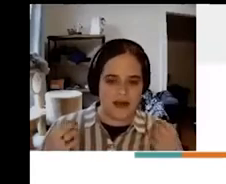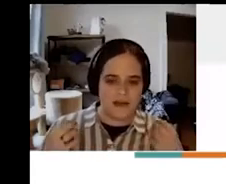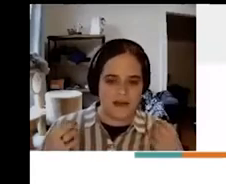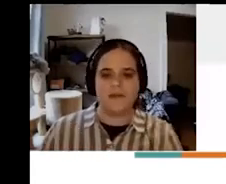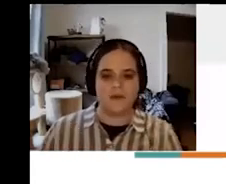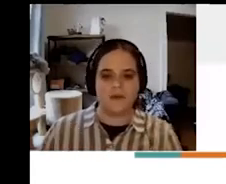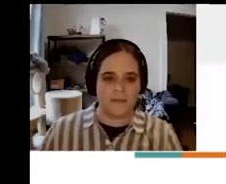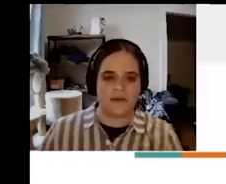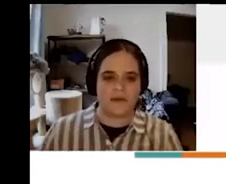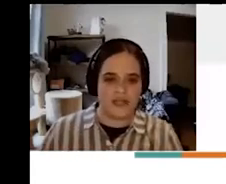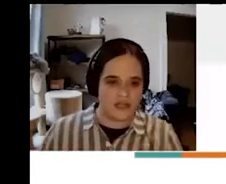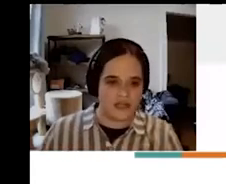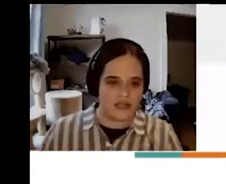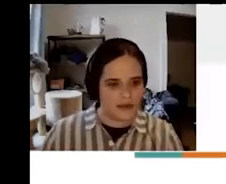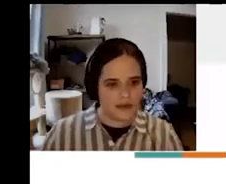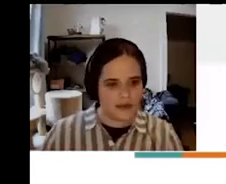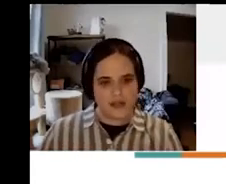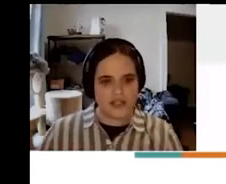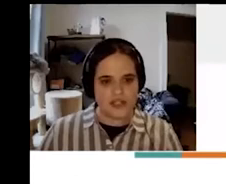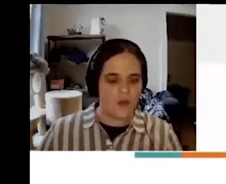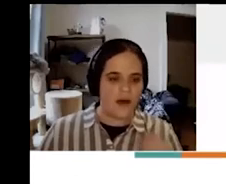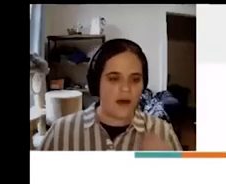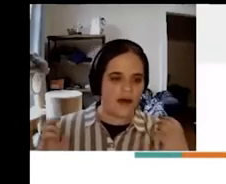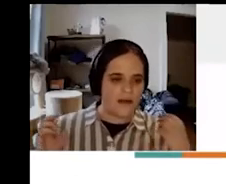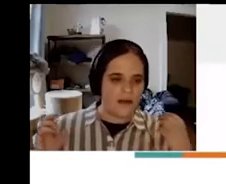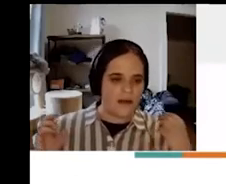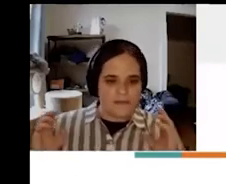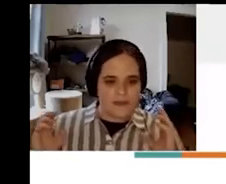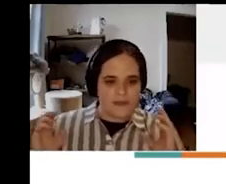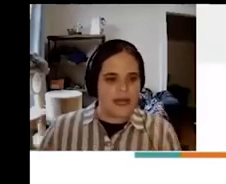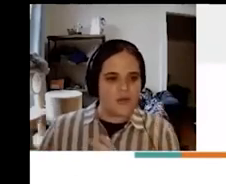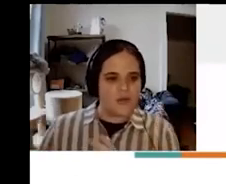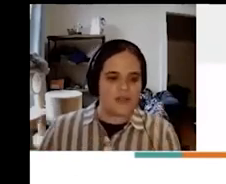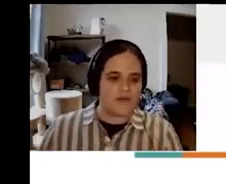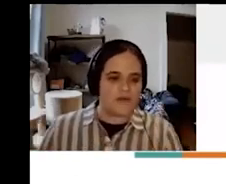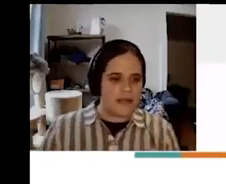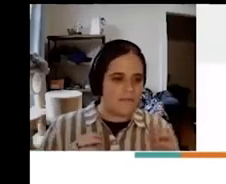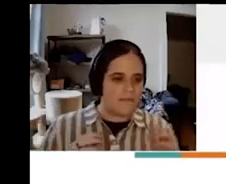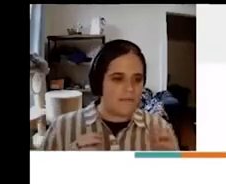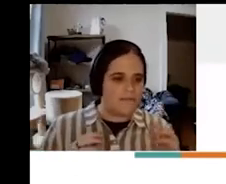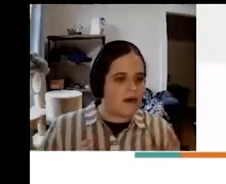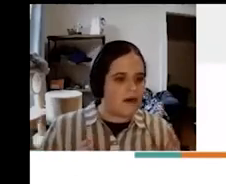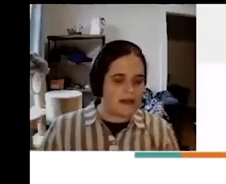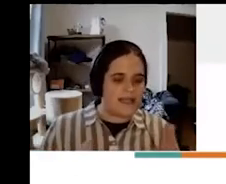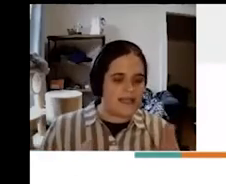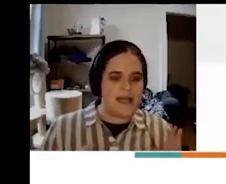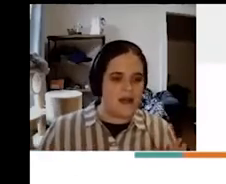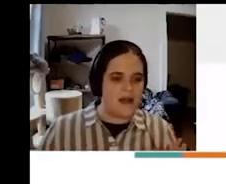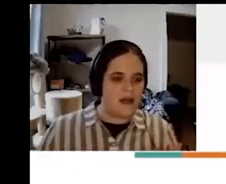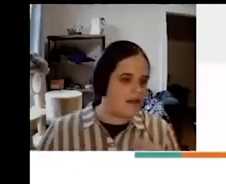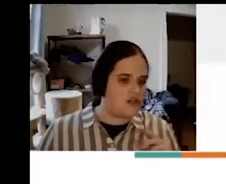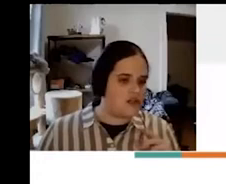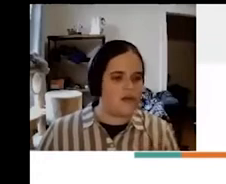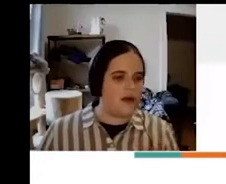get multimodal representations of it. So the client will produce a blob containing